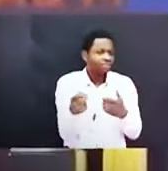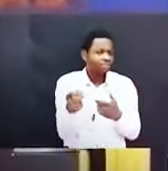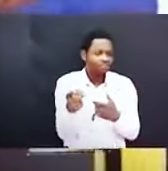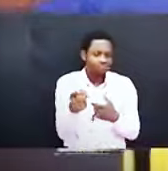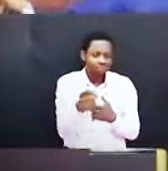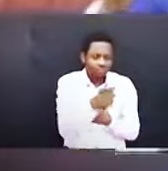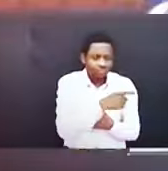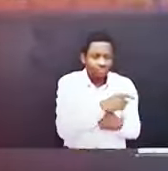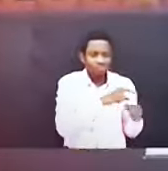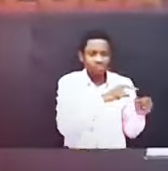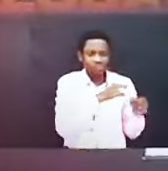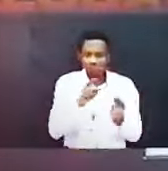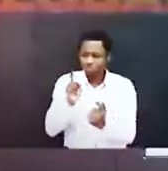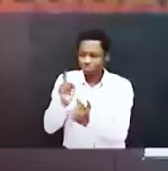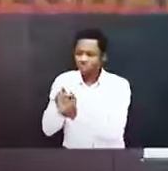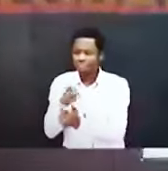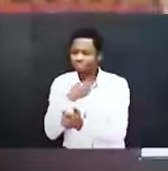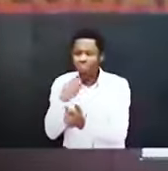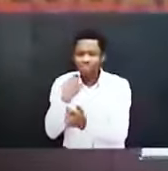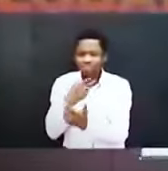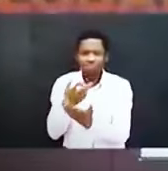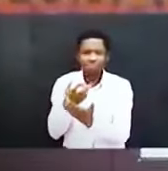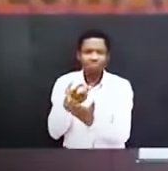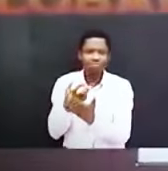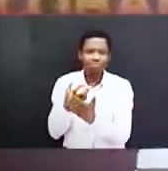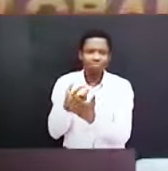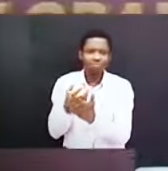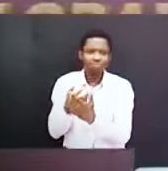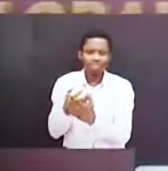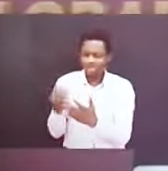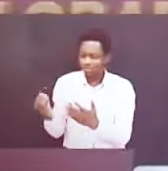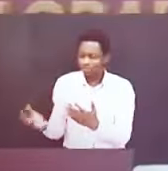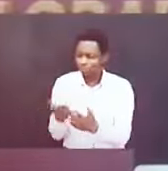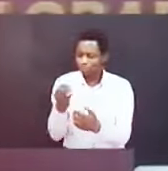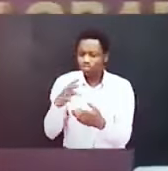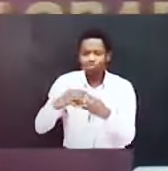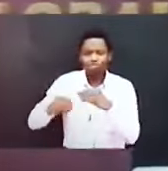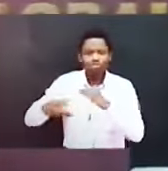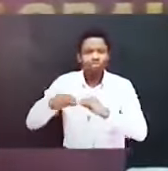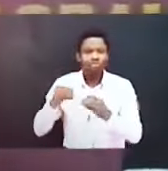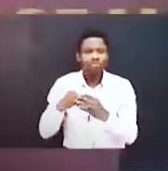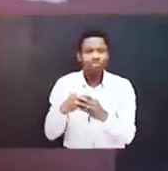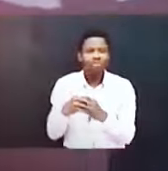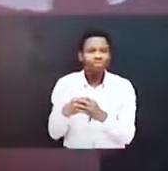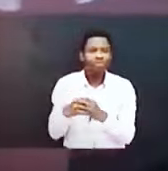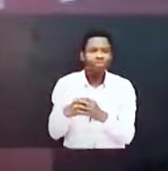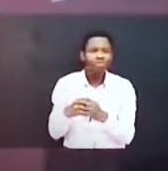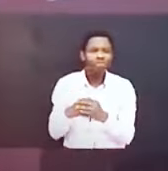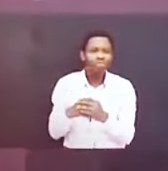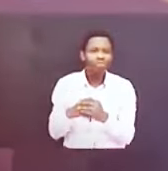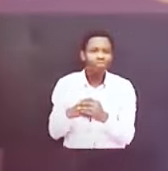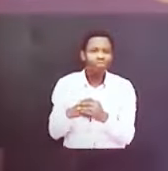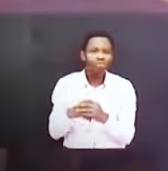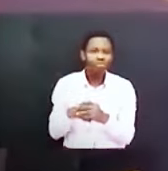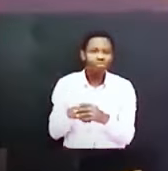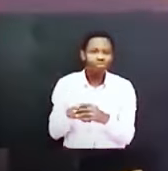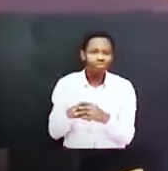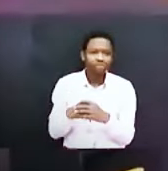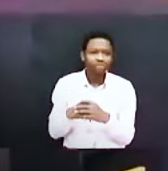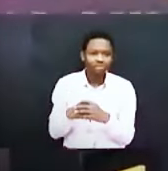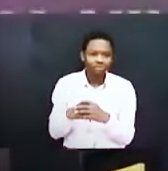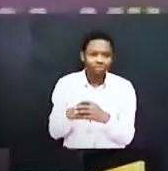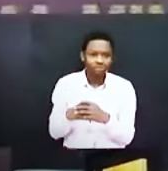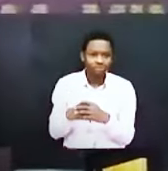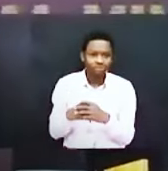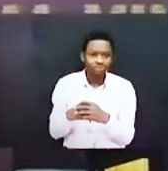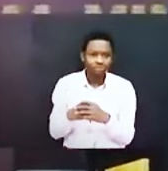coming to meet the pastors and wives, I brought this story. And then the pastor was trying to say that, please, don't say it, was